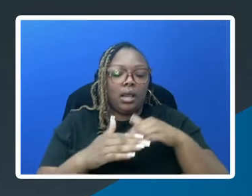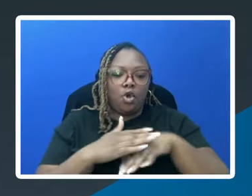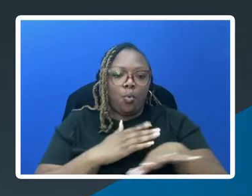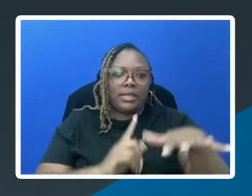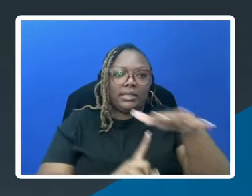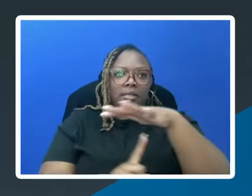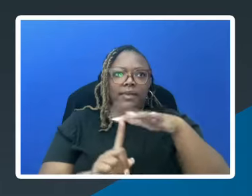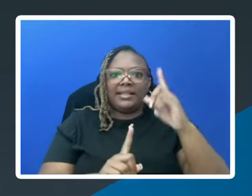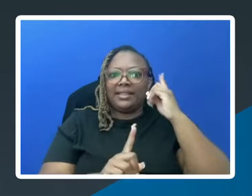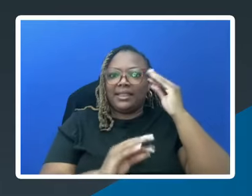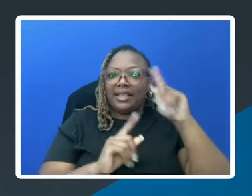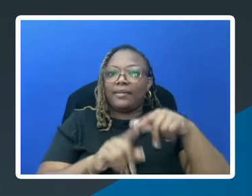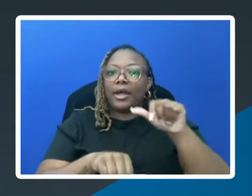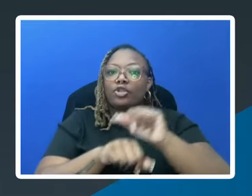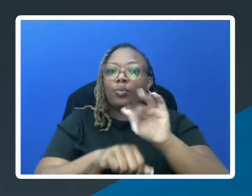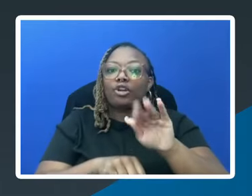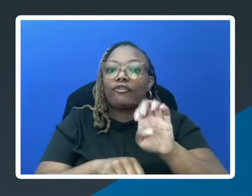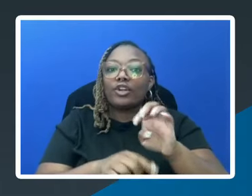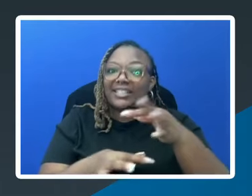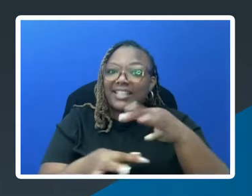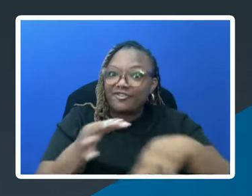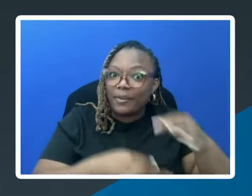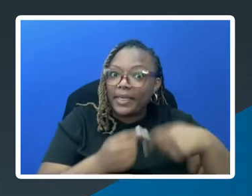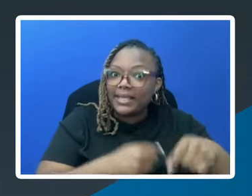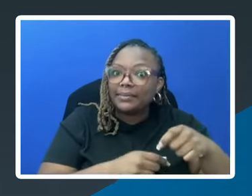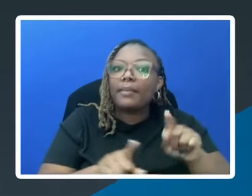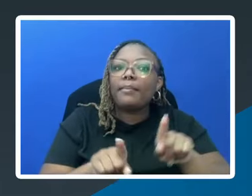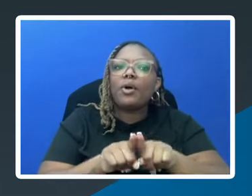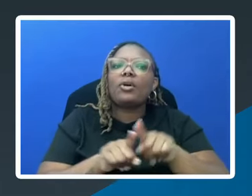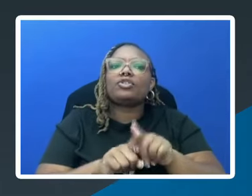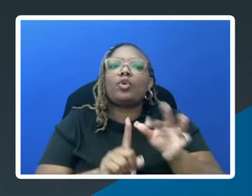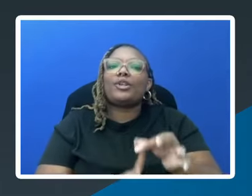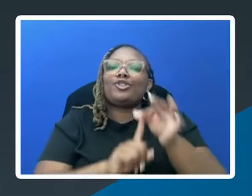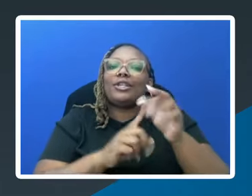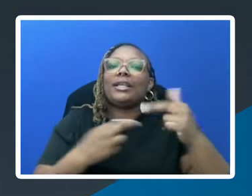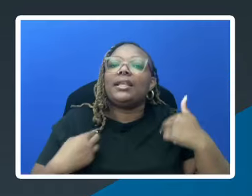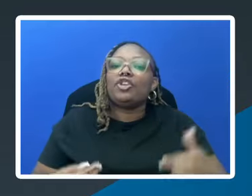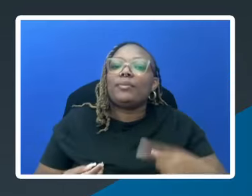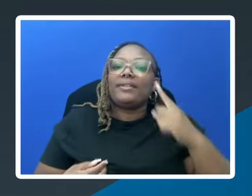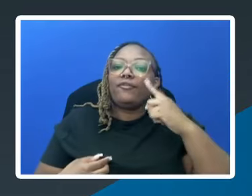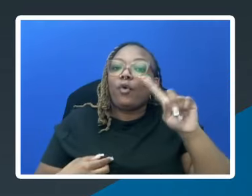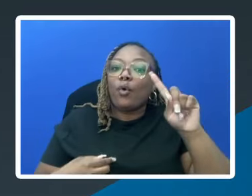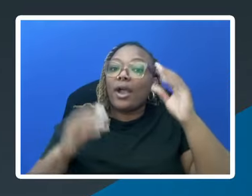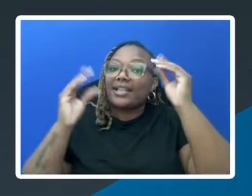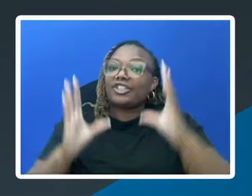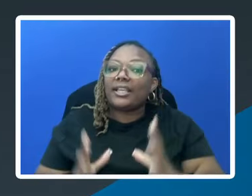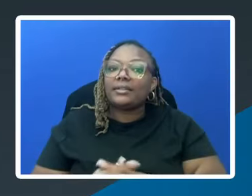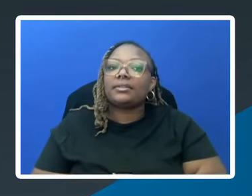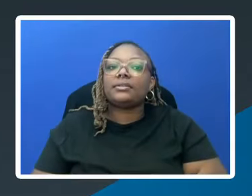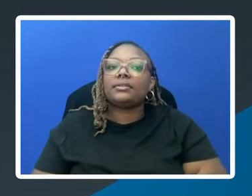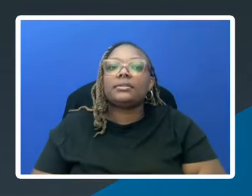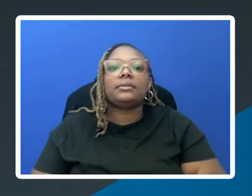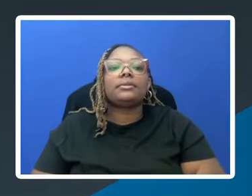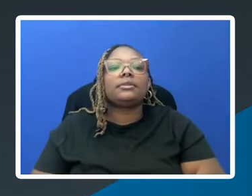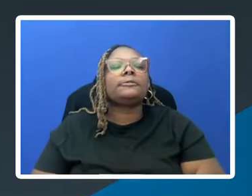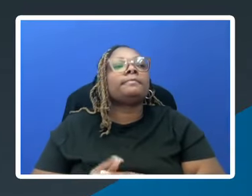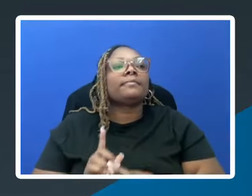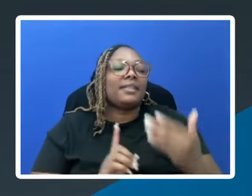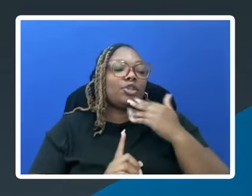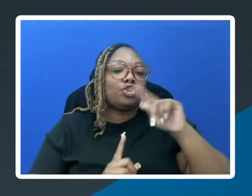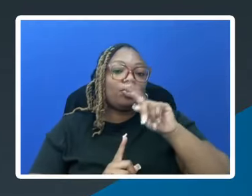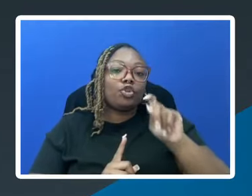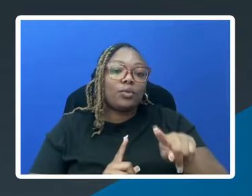and replacement, yeah, but also what's uniquely human for educators? Yeah, it's a great question. And I think one of the things to note is that